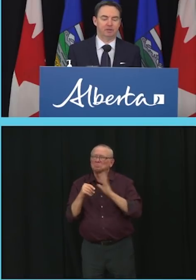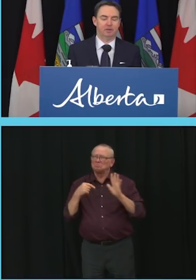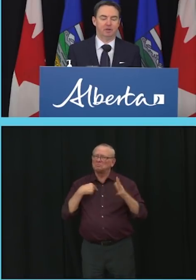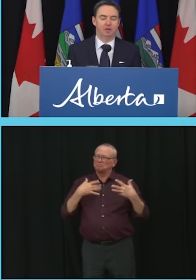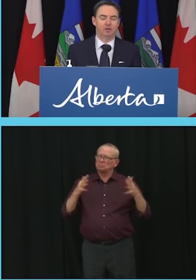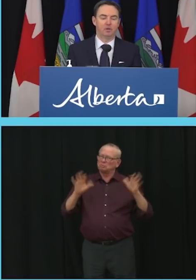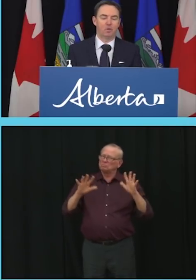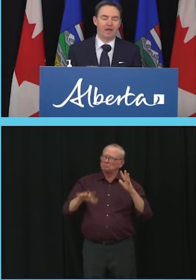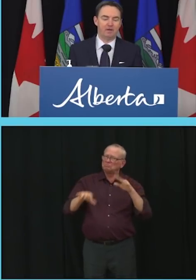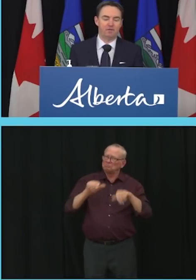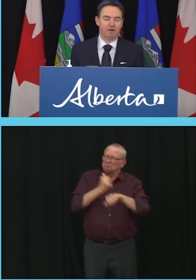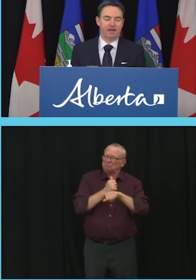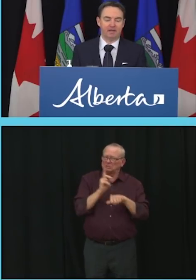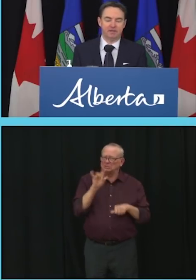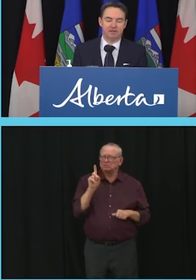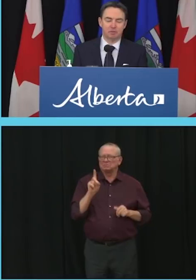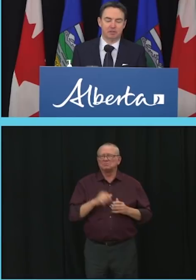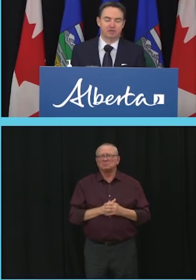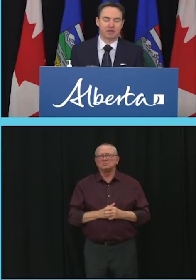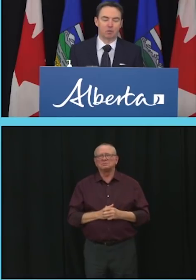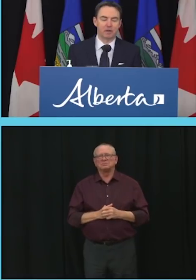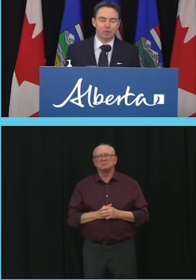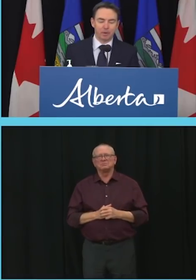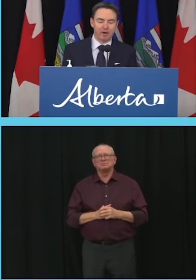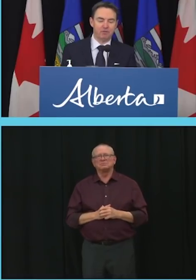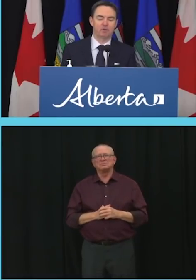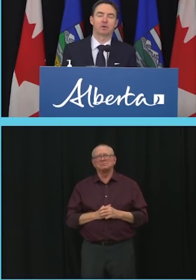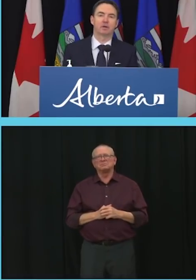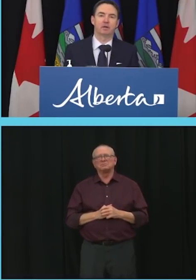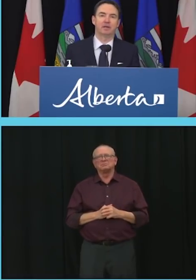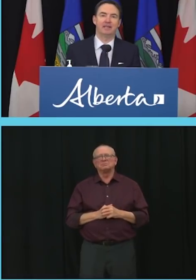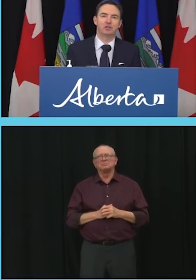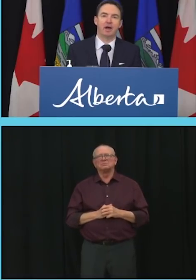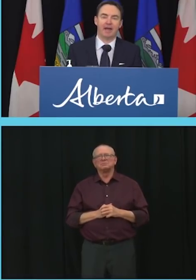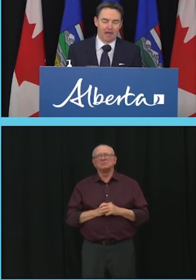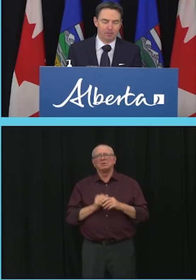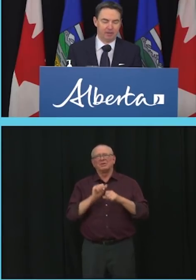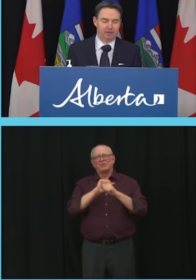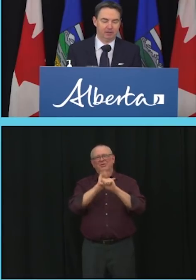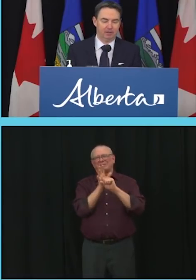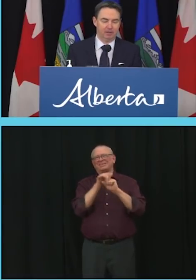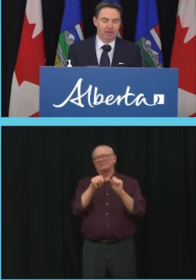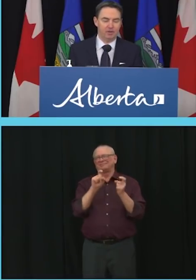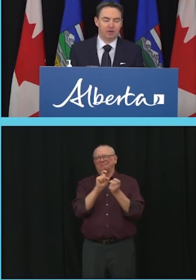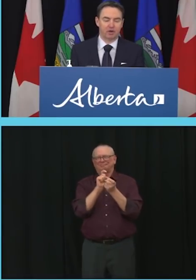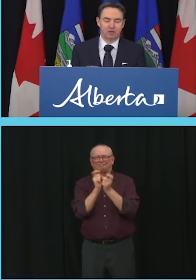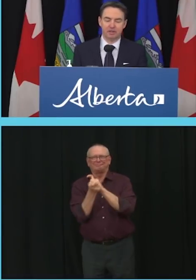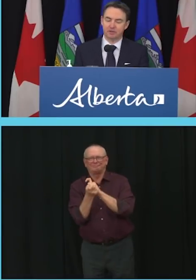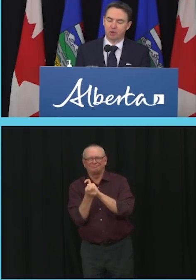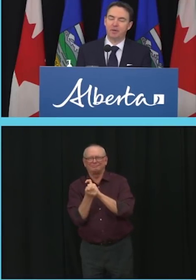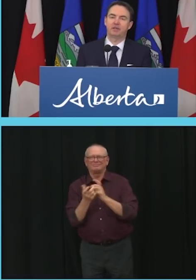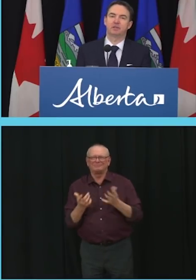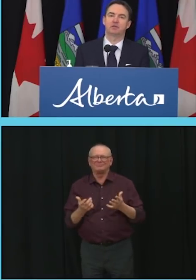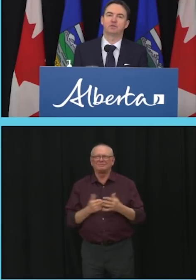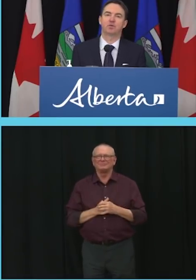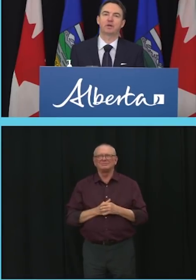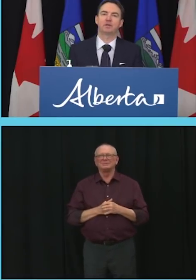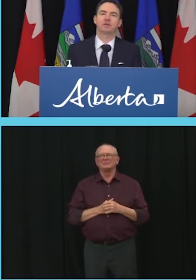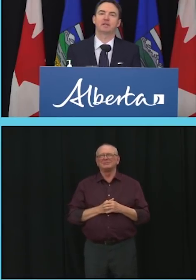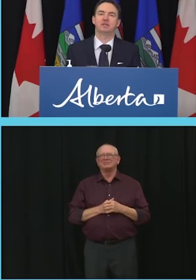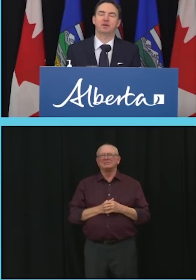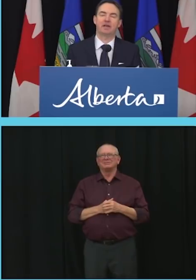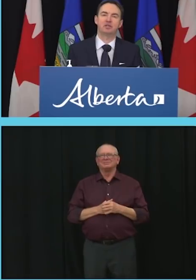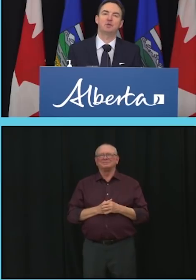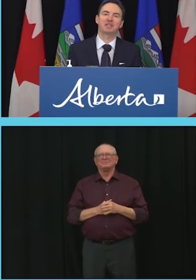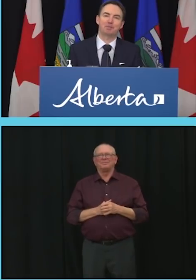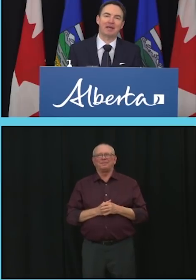changed. The wave of excess admissions that we were prepared for is not happening, and there currently is no basis for